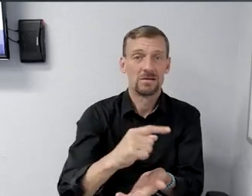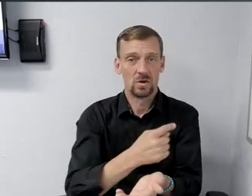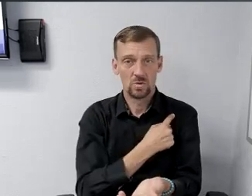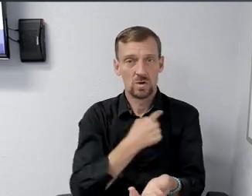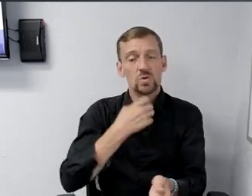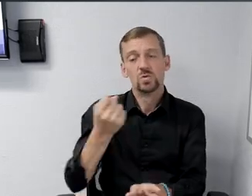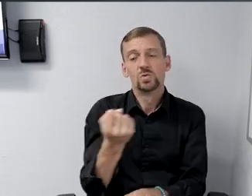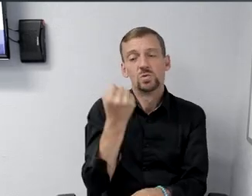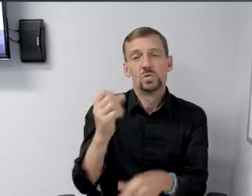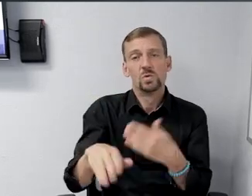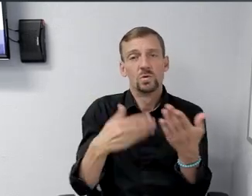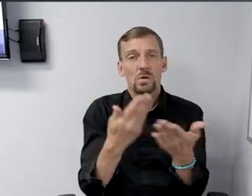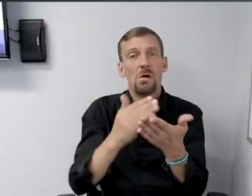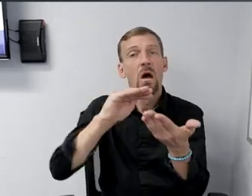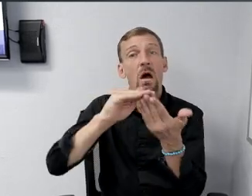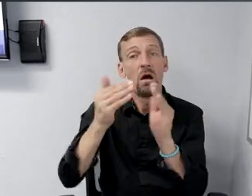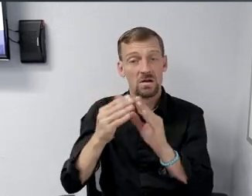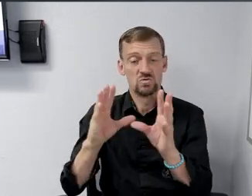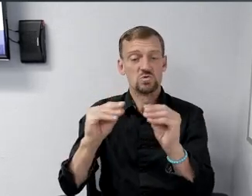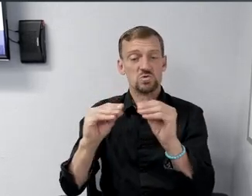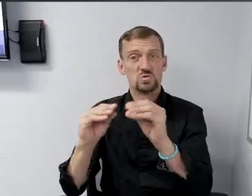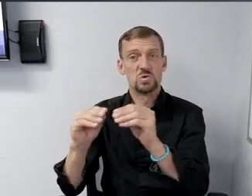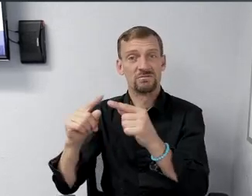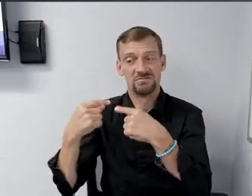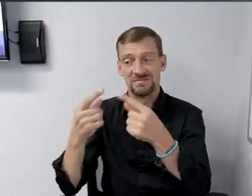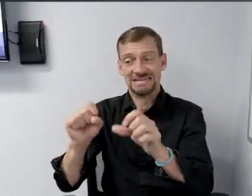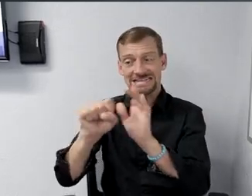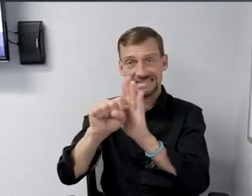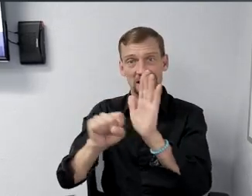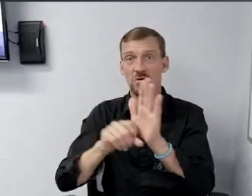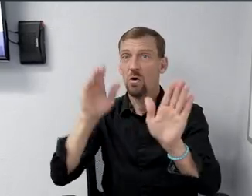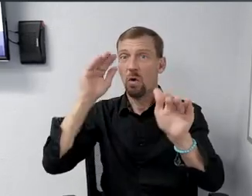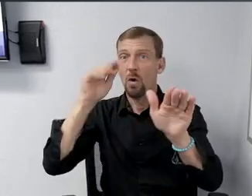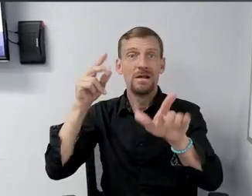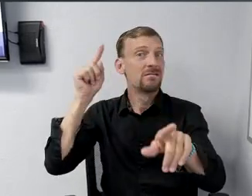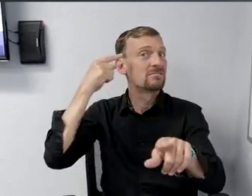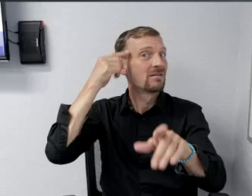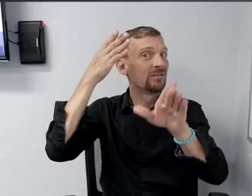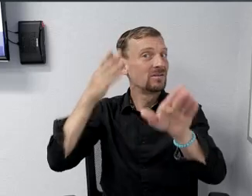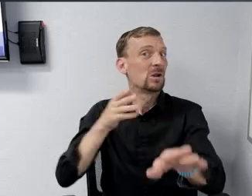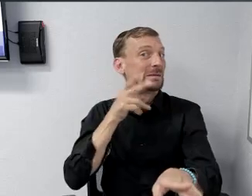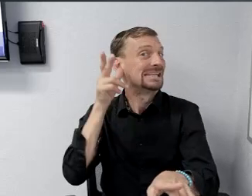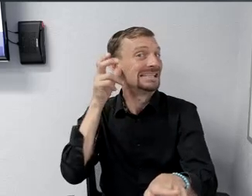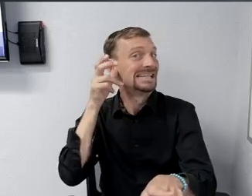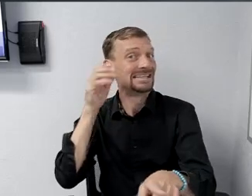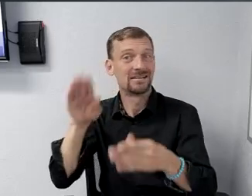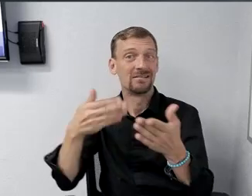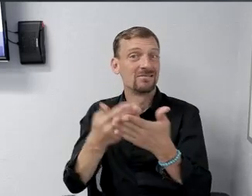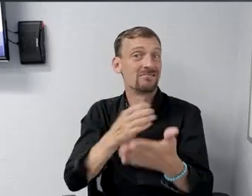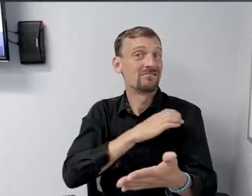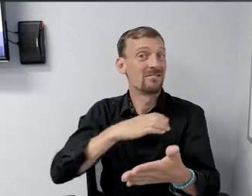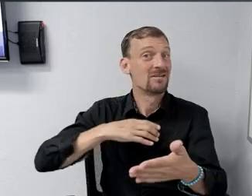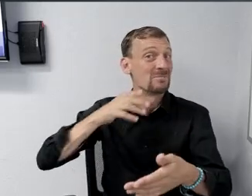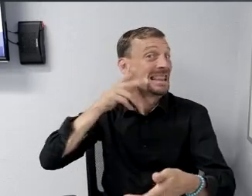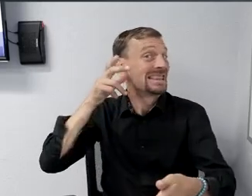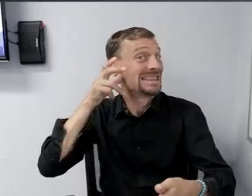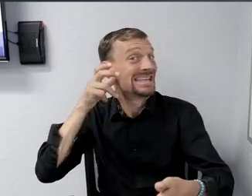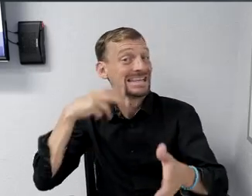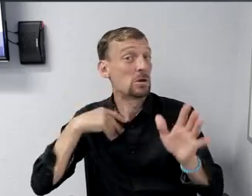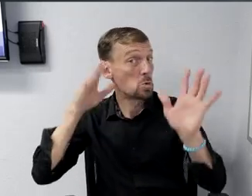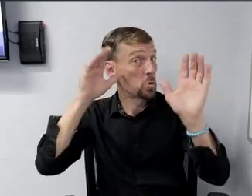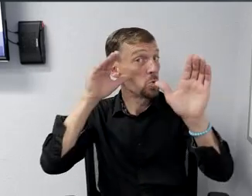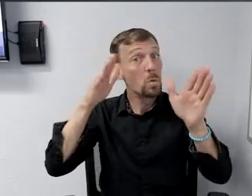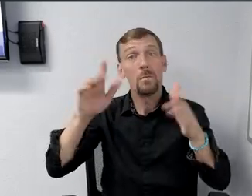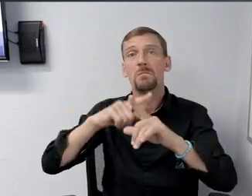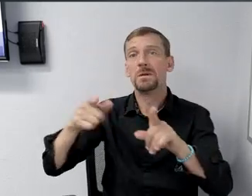those conferences up and down the state, hoping the governor would be listening, the legislature would be listening. So we